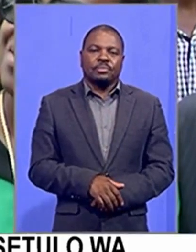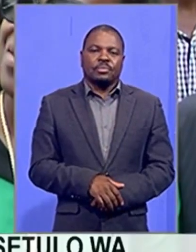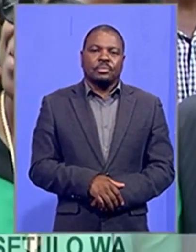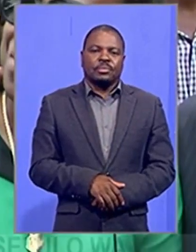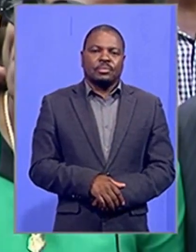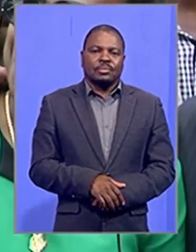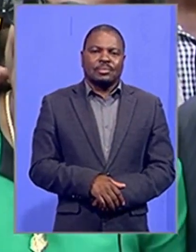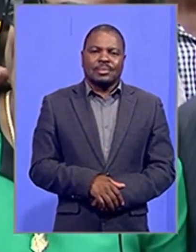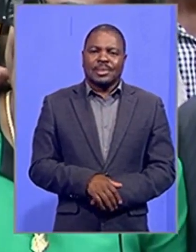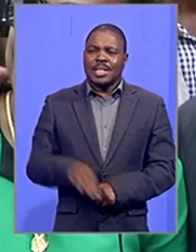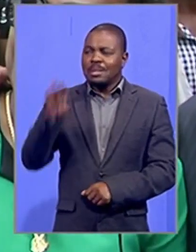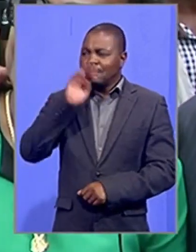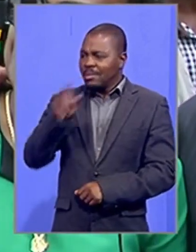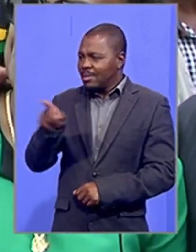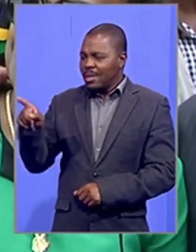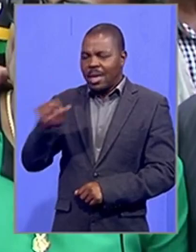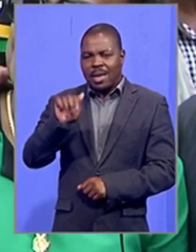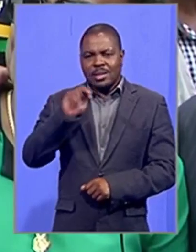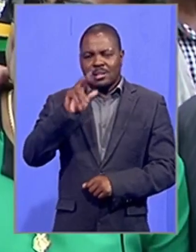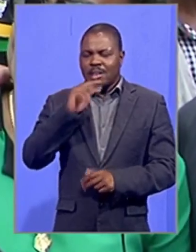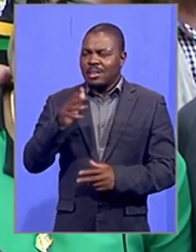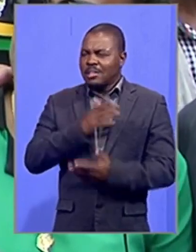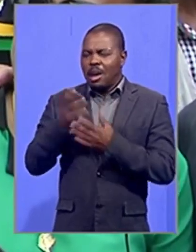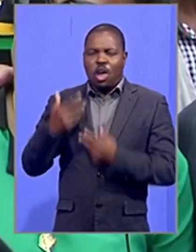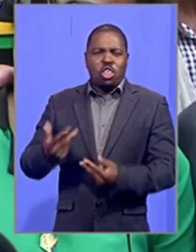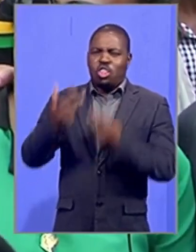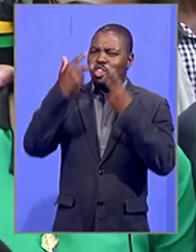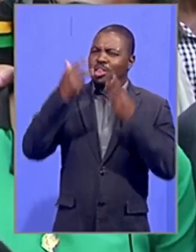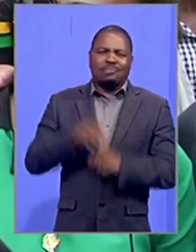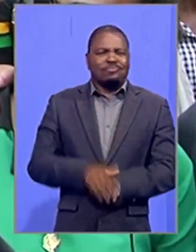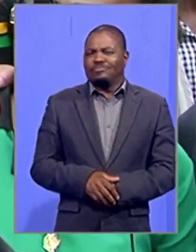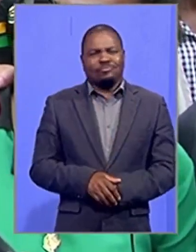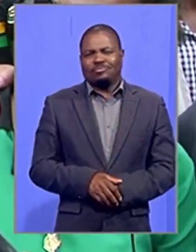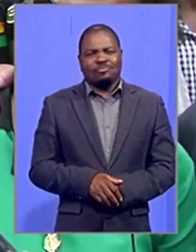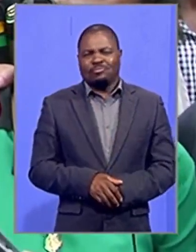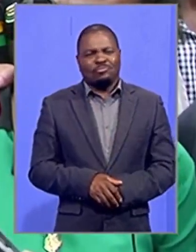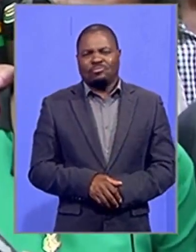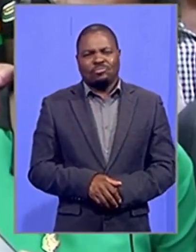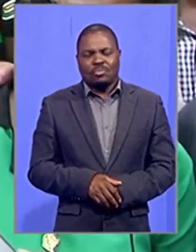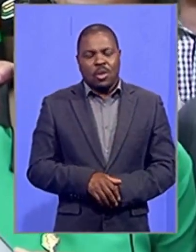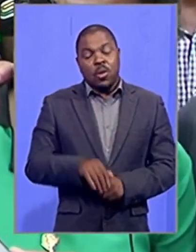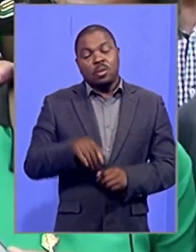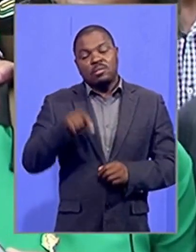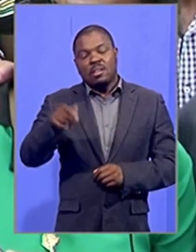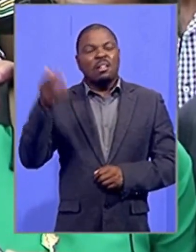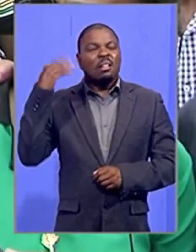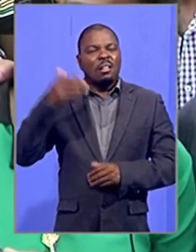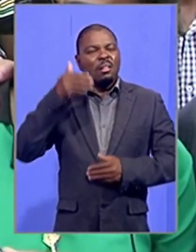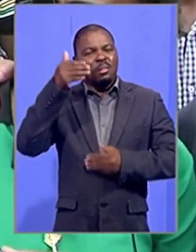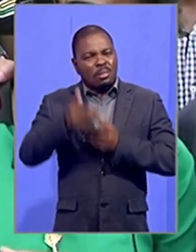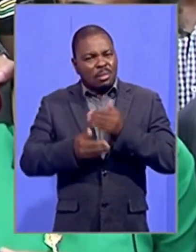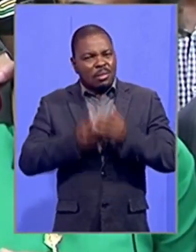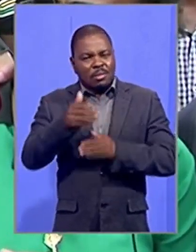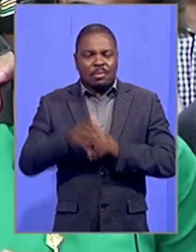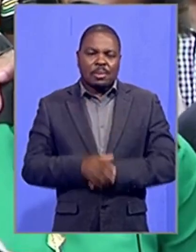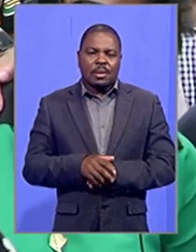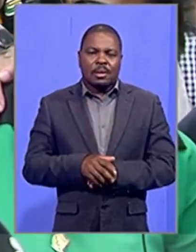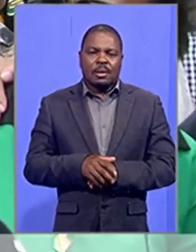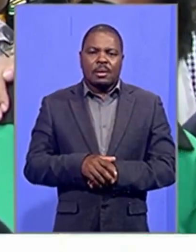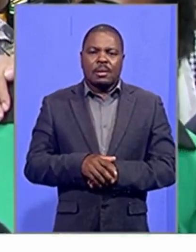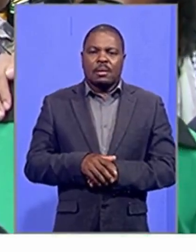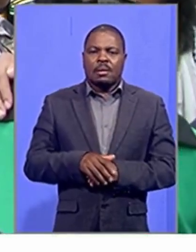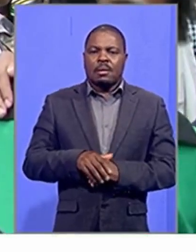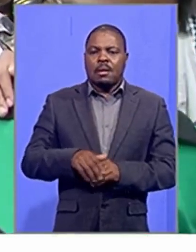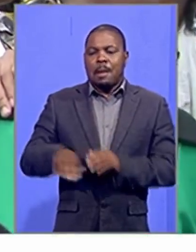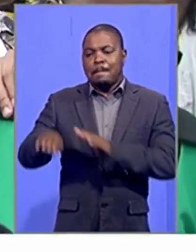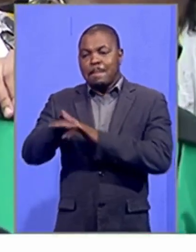There's no betrayal in the ANC. What we went through was the voices of